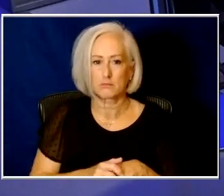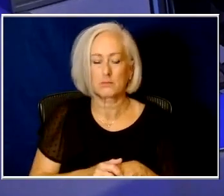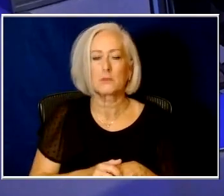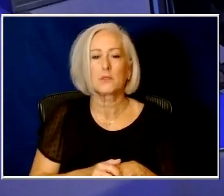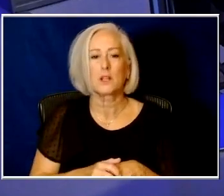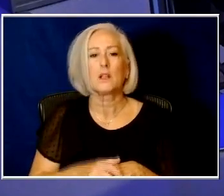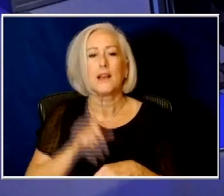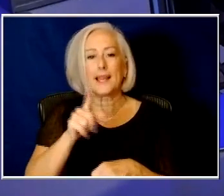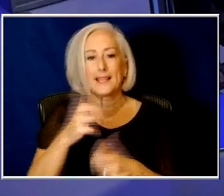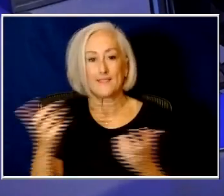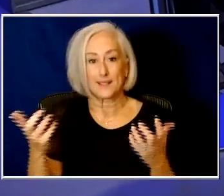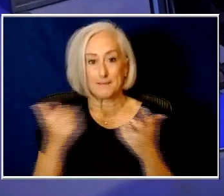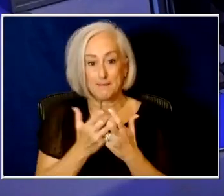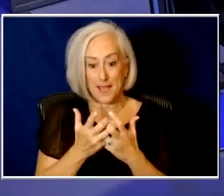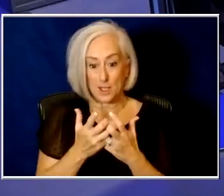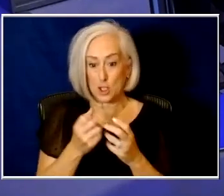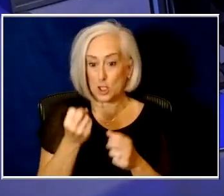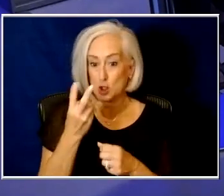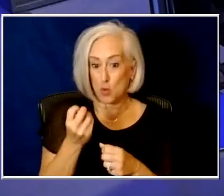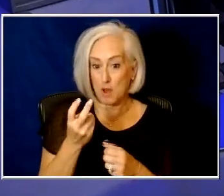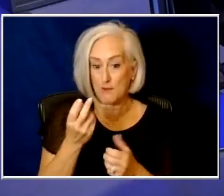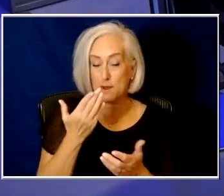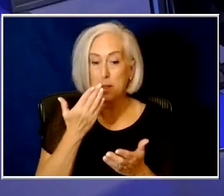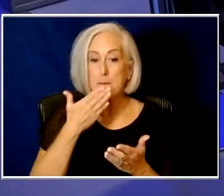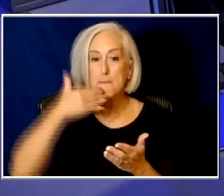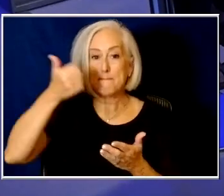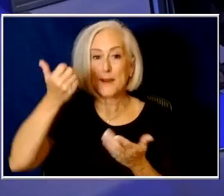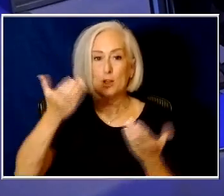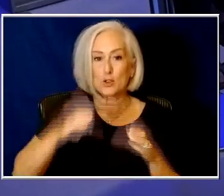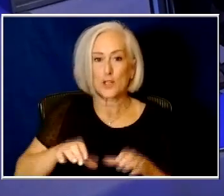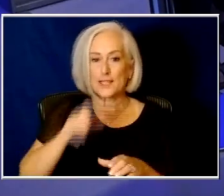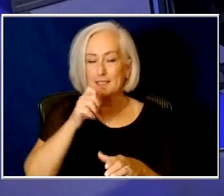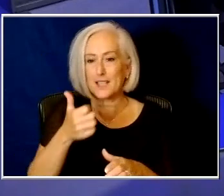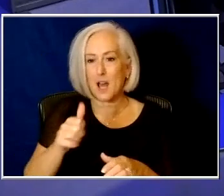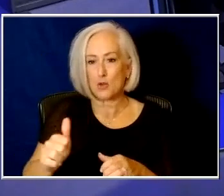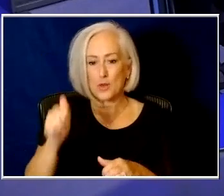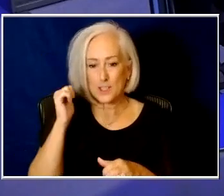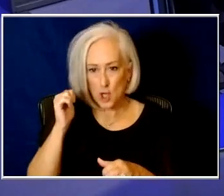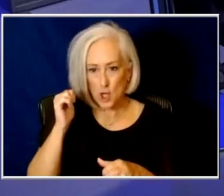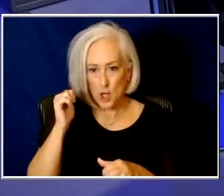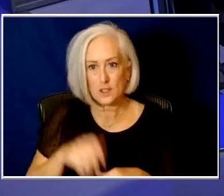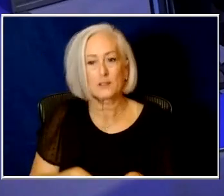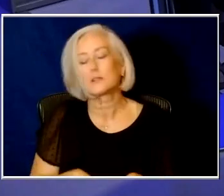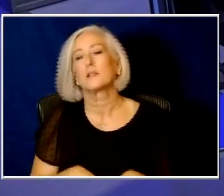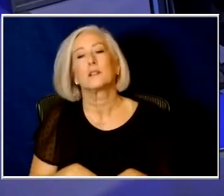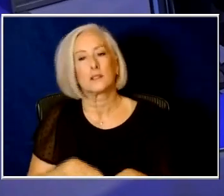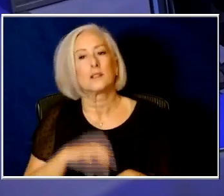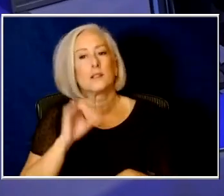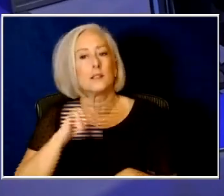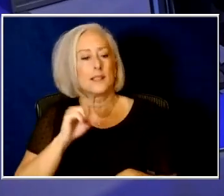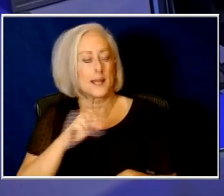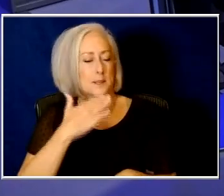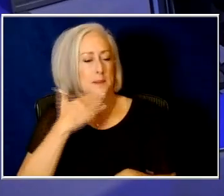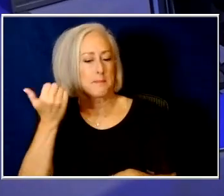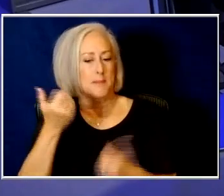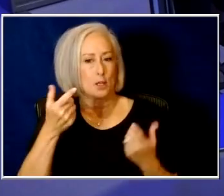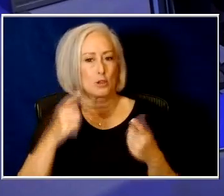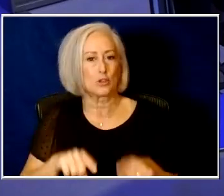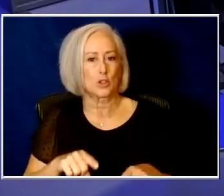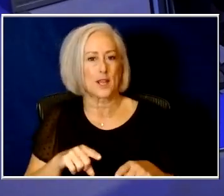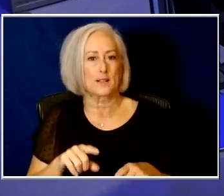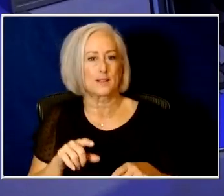not going to have rejection. Because these, our guests earlier today had rejection, or the graft recipient versus host, did. Have a little graft versus host. And